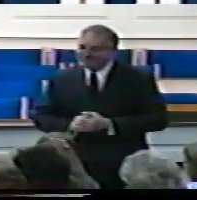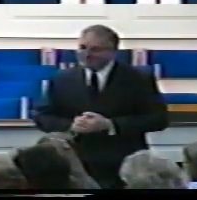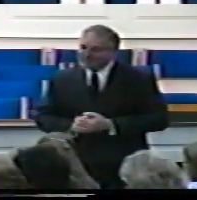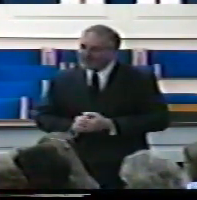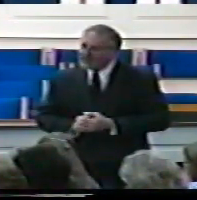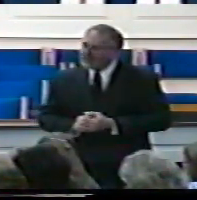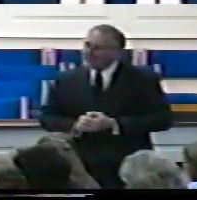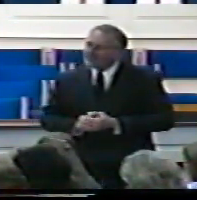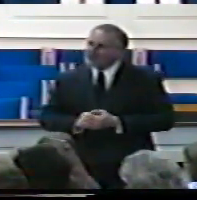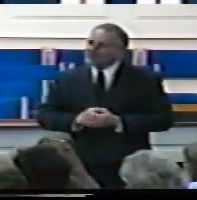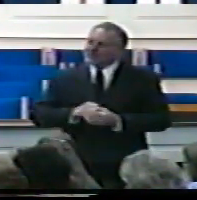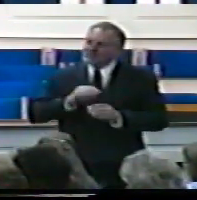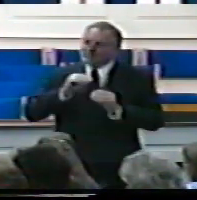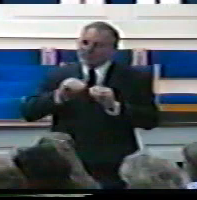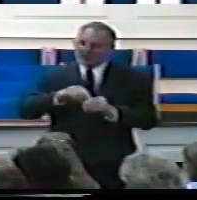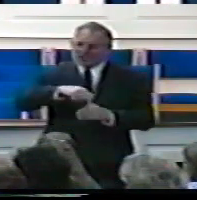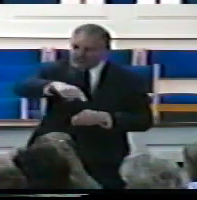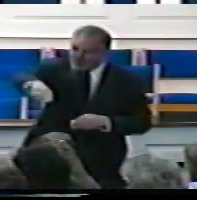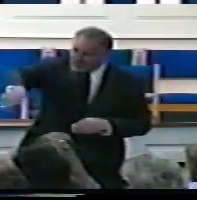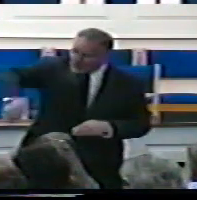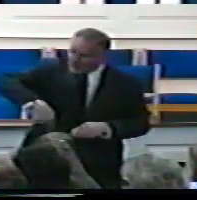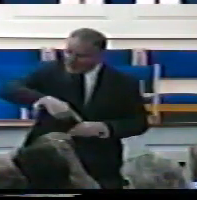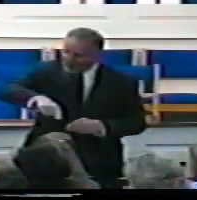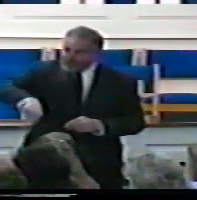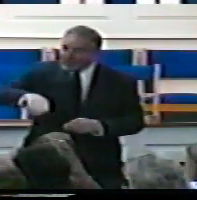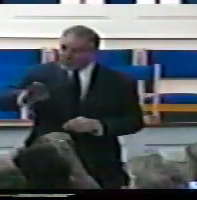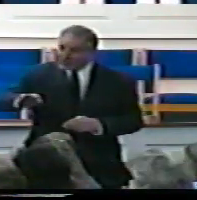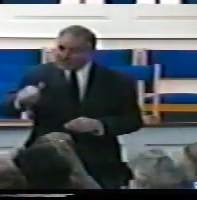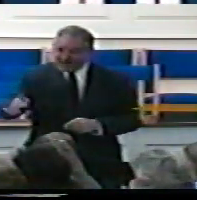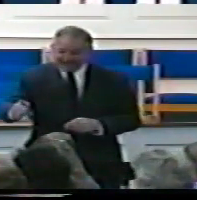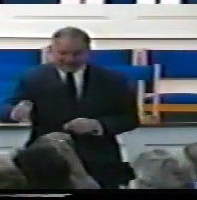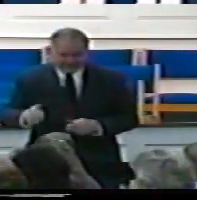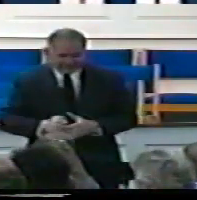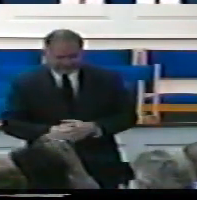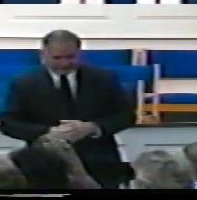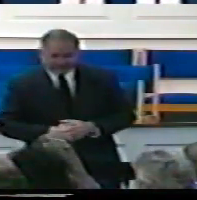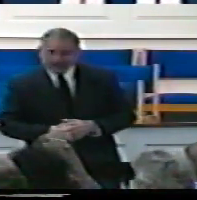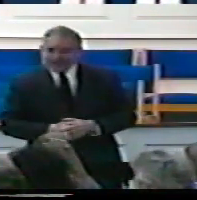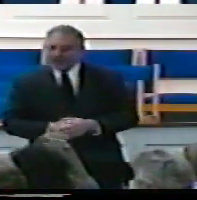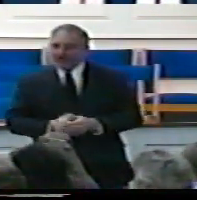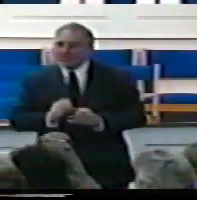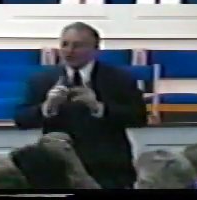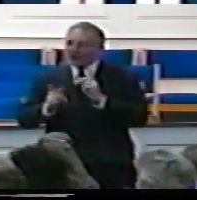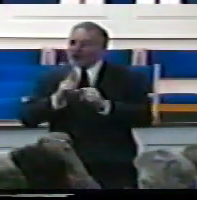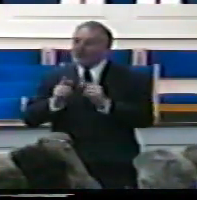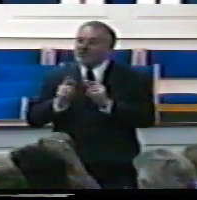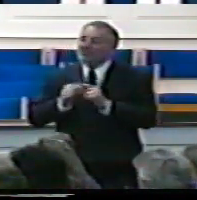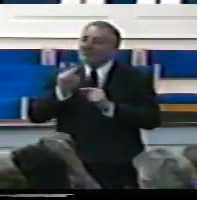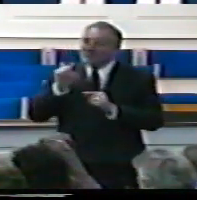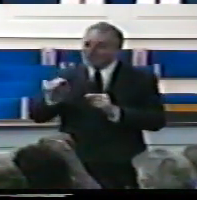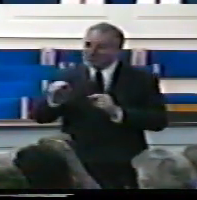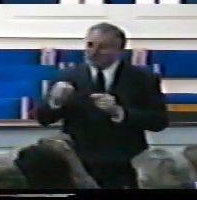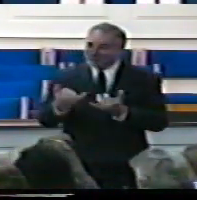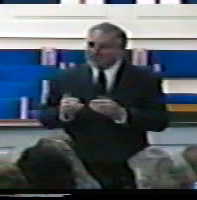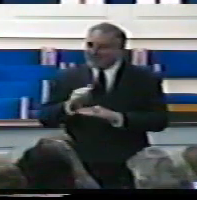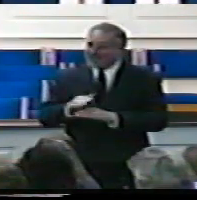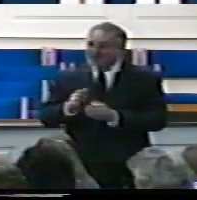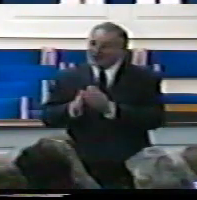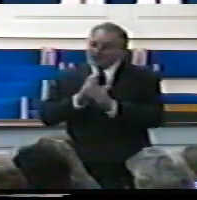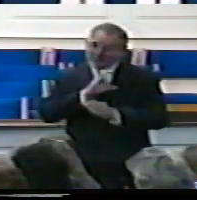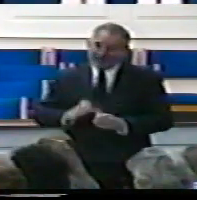Just put a circle around yourself tonight. I'm talking no one in this room except just you. That Christ is praying for you.